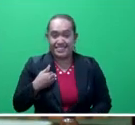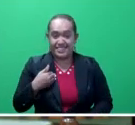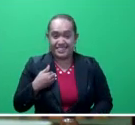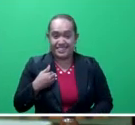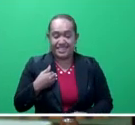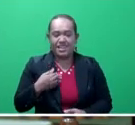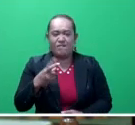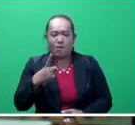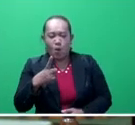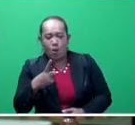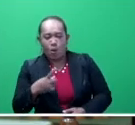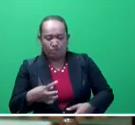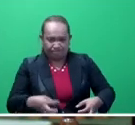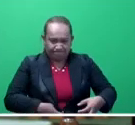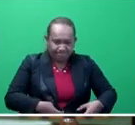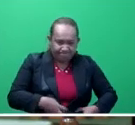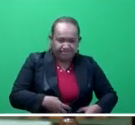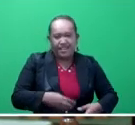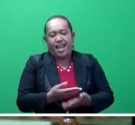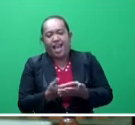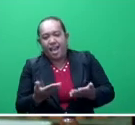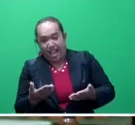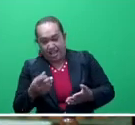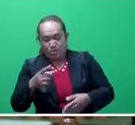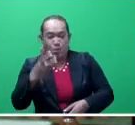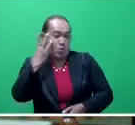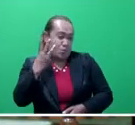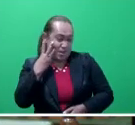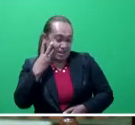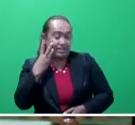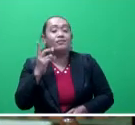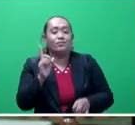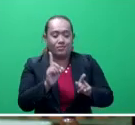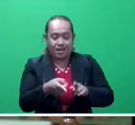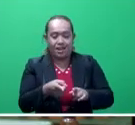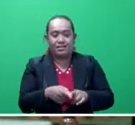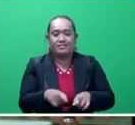has an impact on where in some cases we have very early